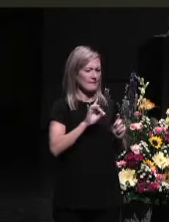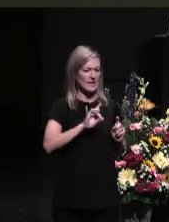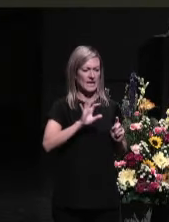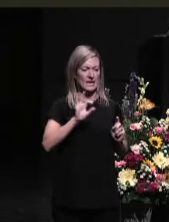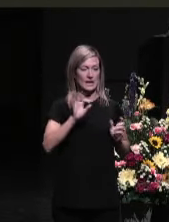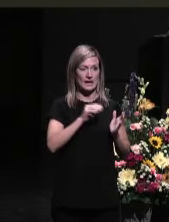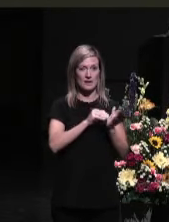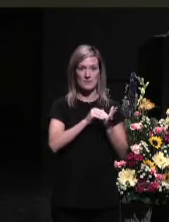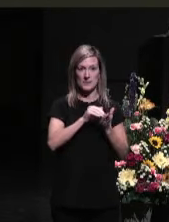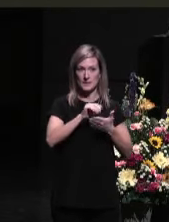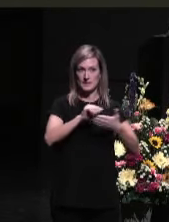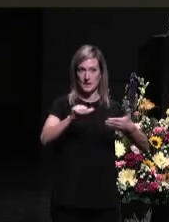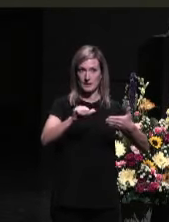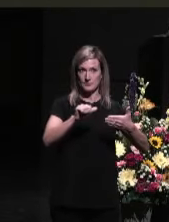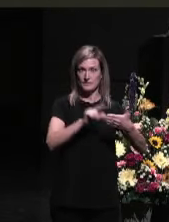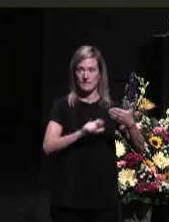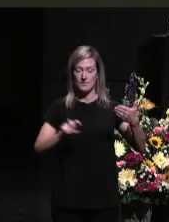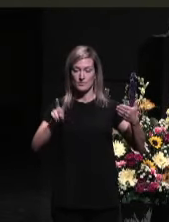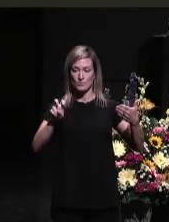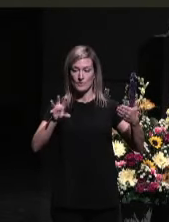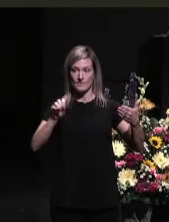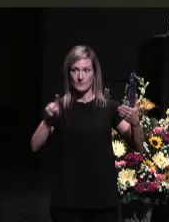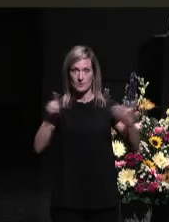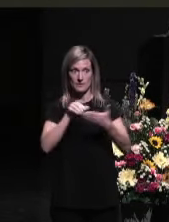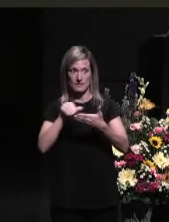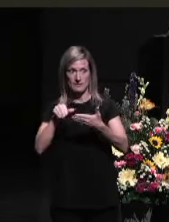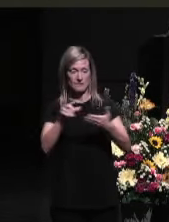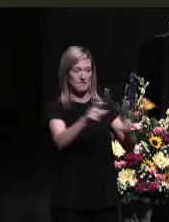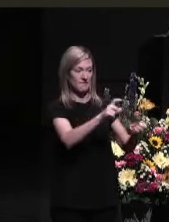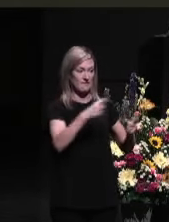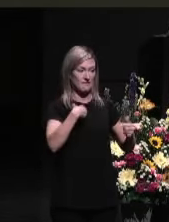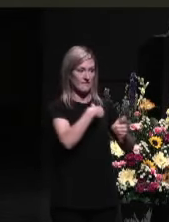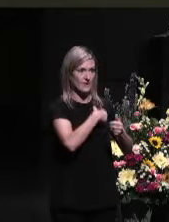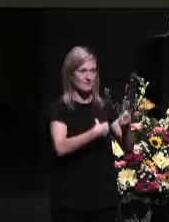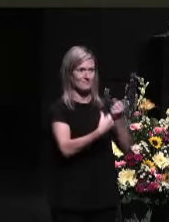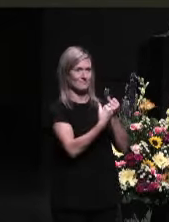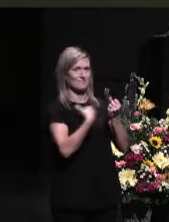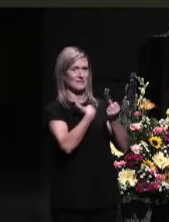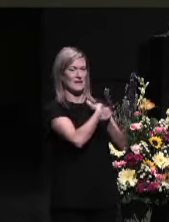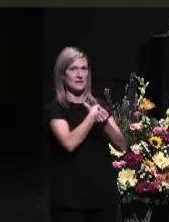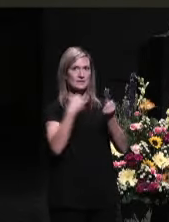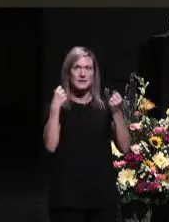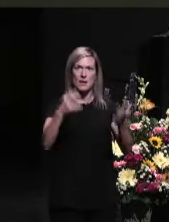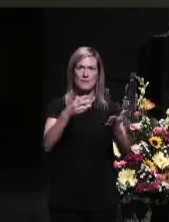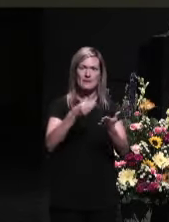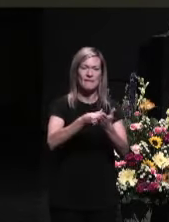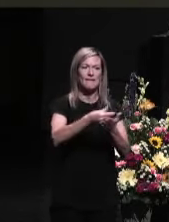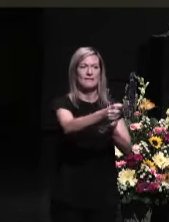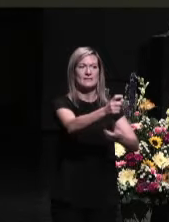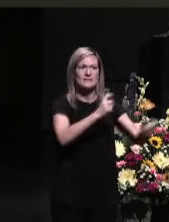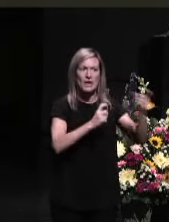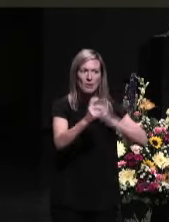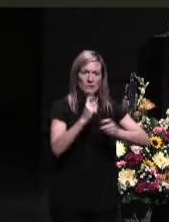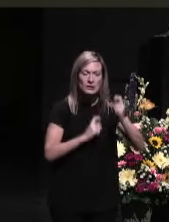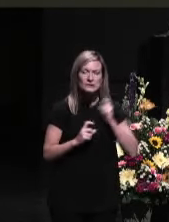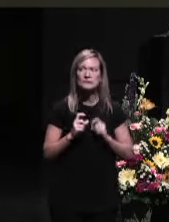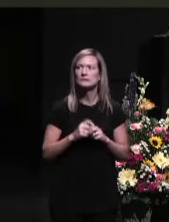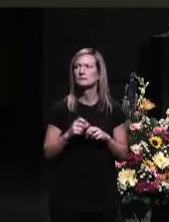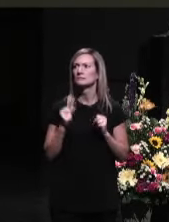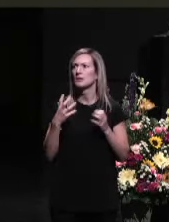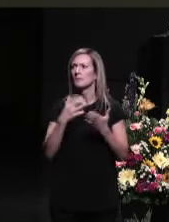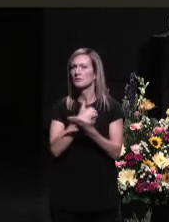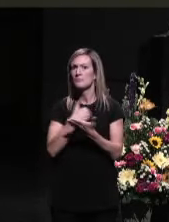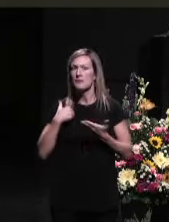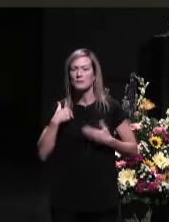the 251 for research. The number of endowed professorships, the number of what we've been able to do in terms of the number